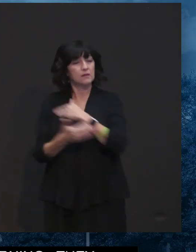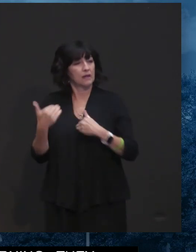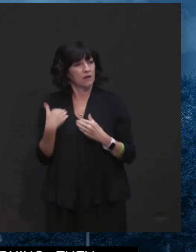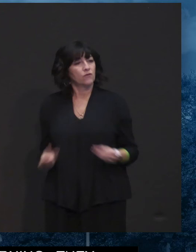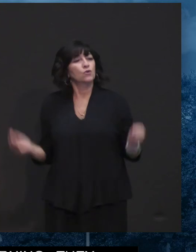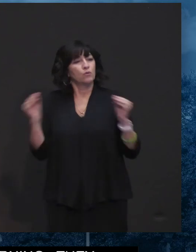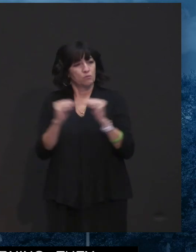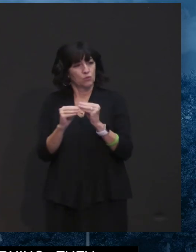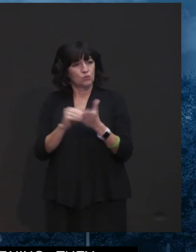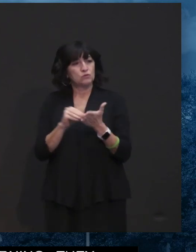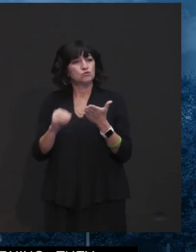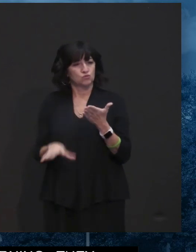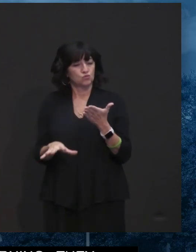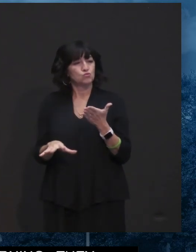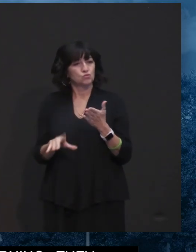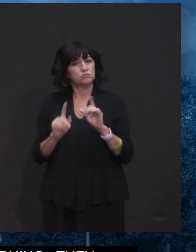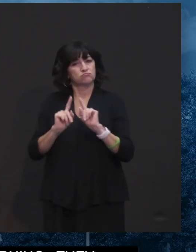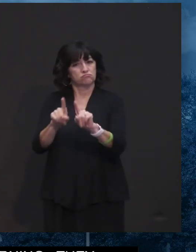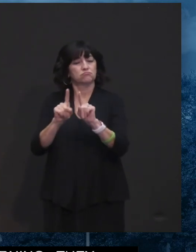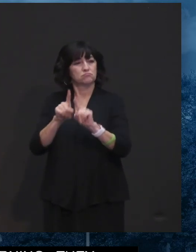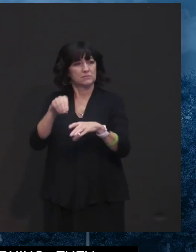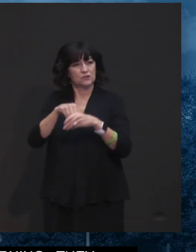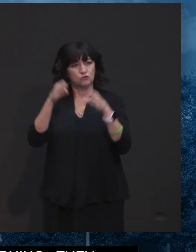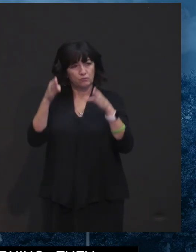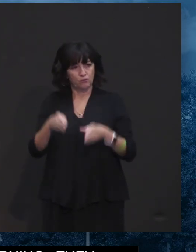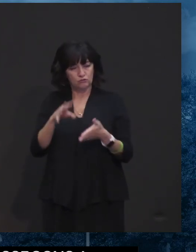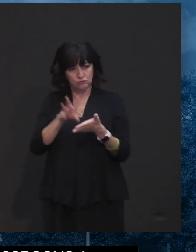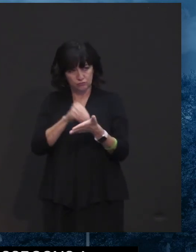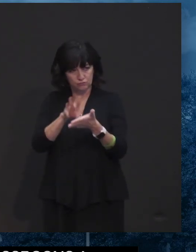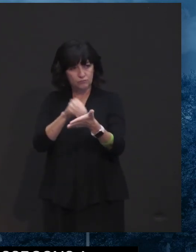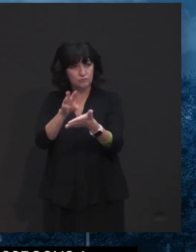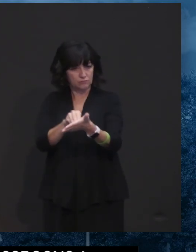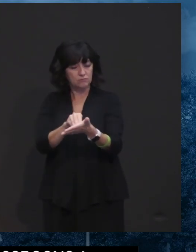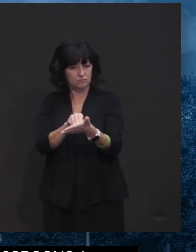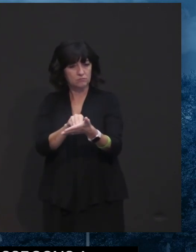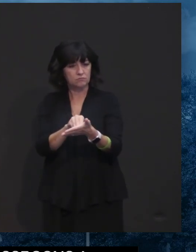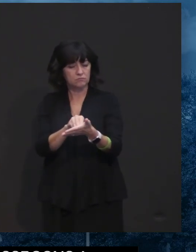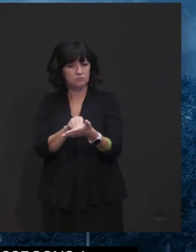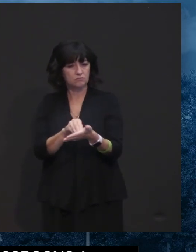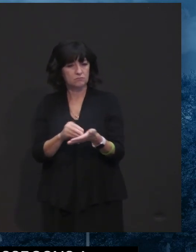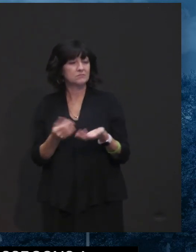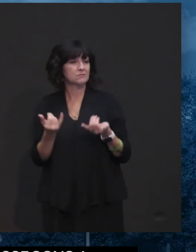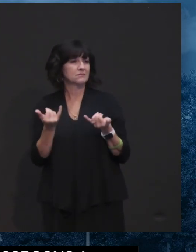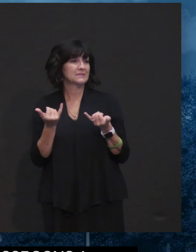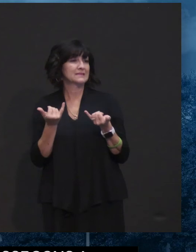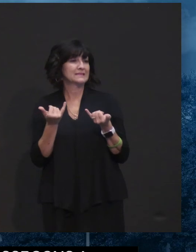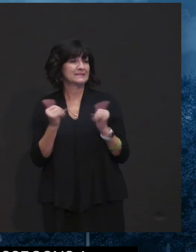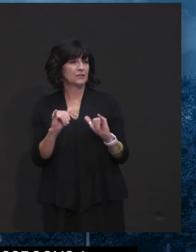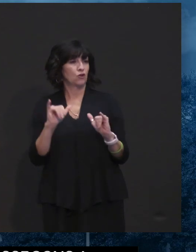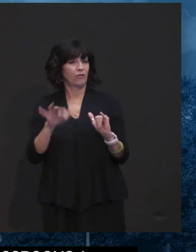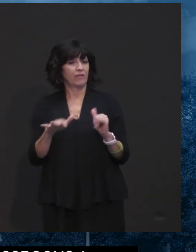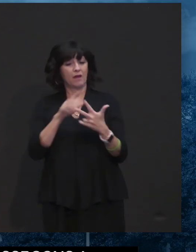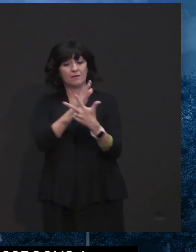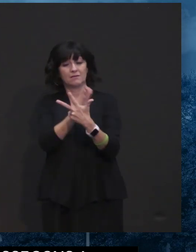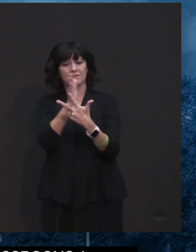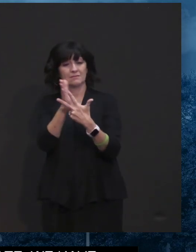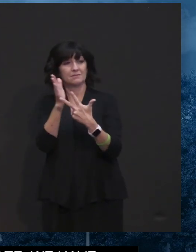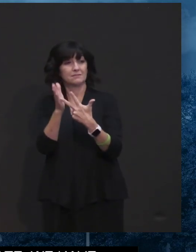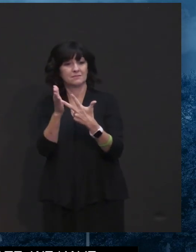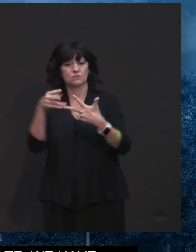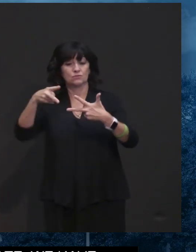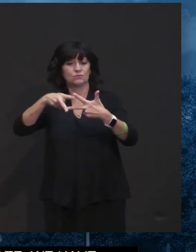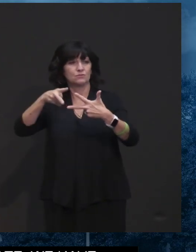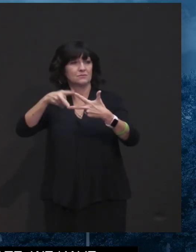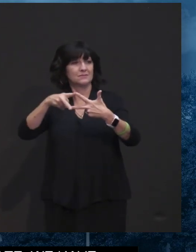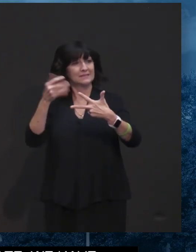are doing in-person learning. So we still have two of the gating criteria that are yellow, so we're in that hybrid